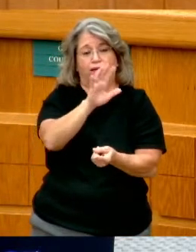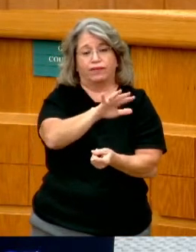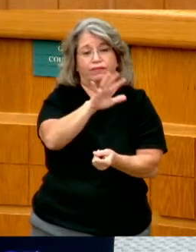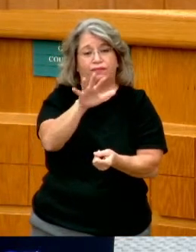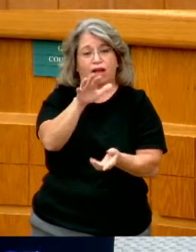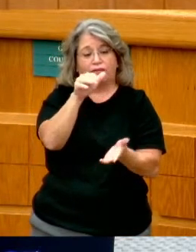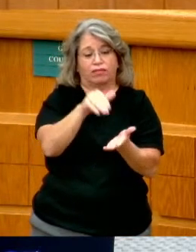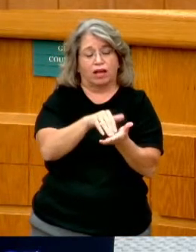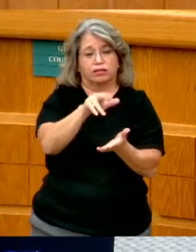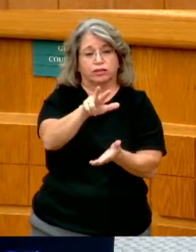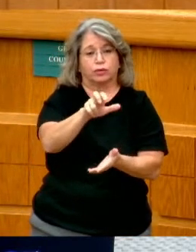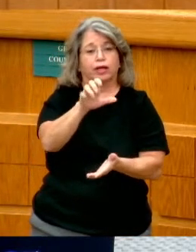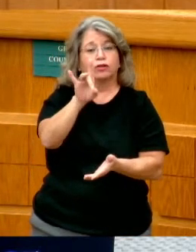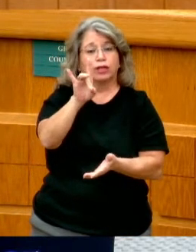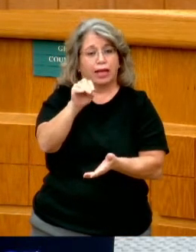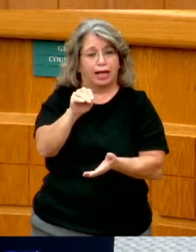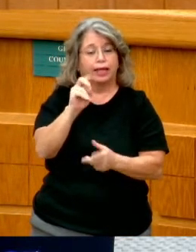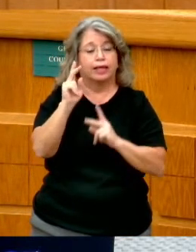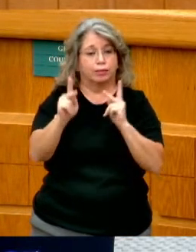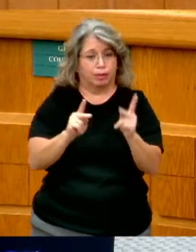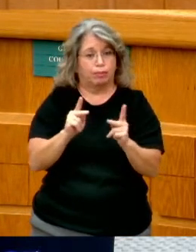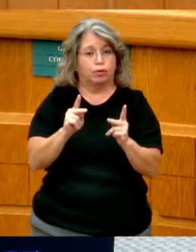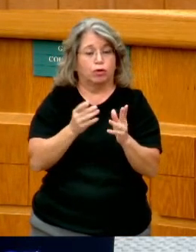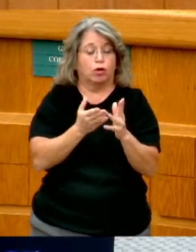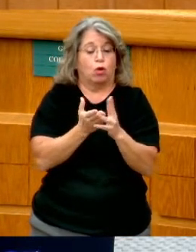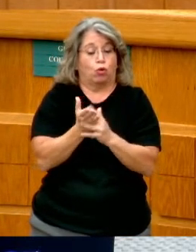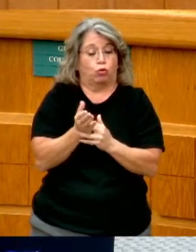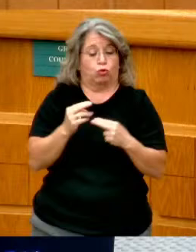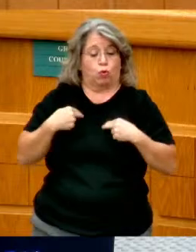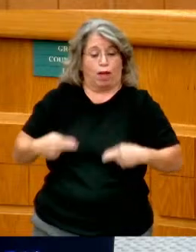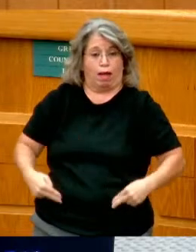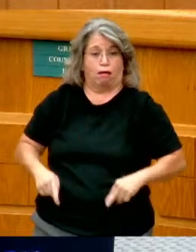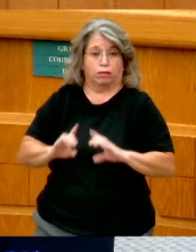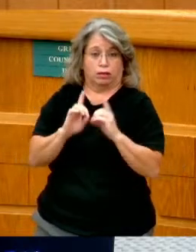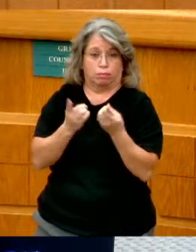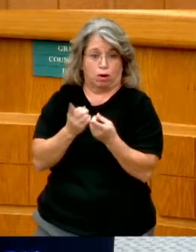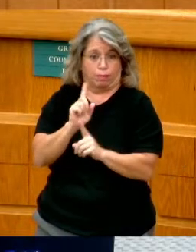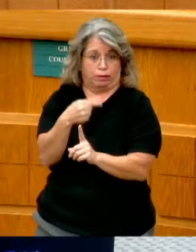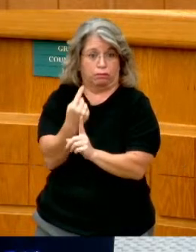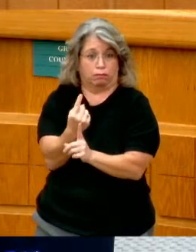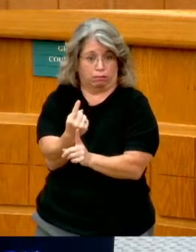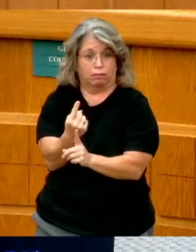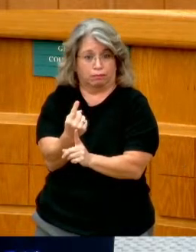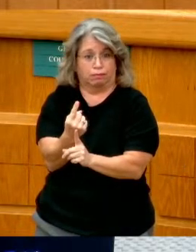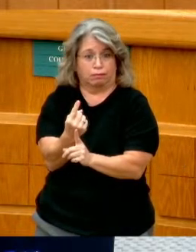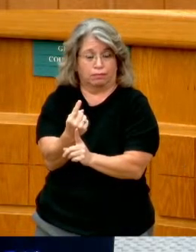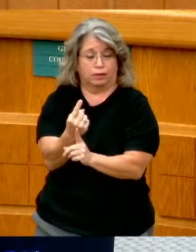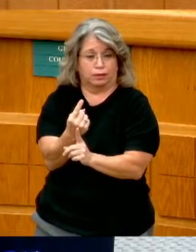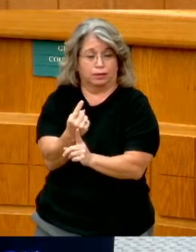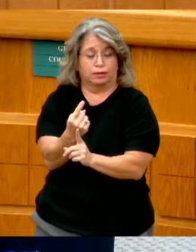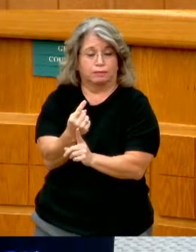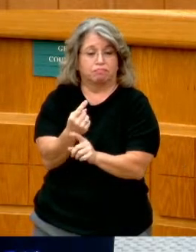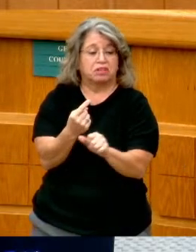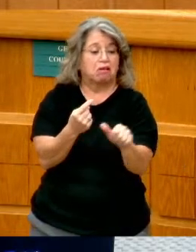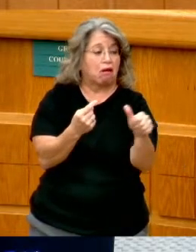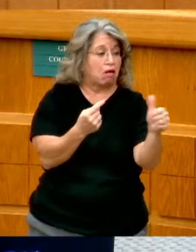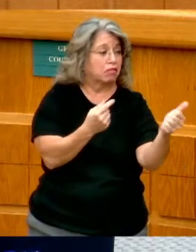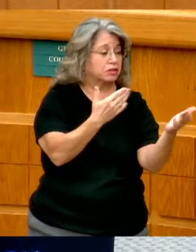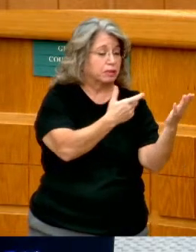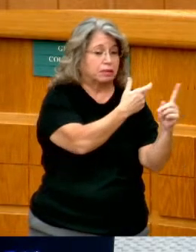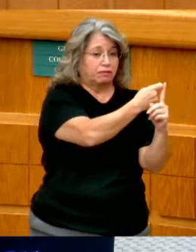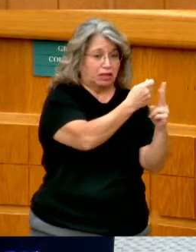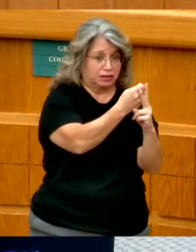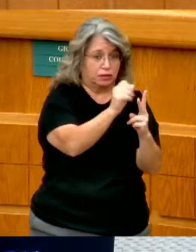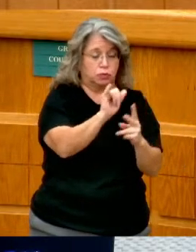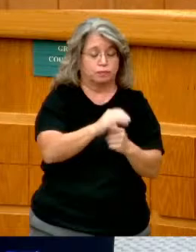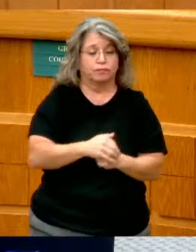55,380 people. And that's just through our health district. And this number is just very important. It's a milestone for our region.